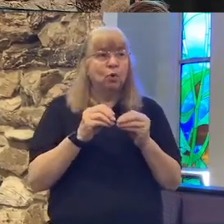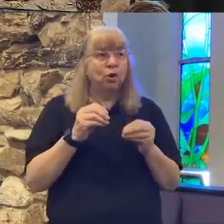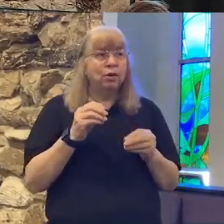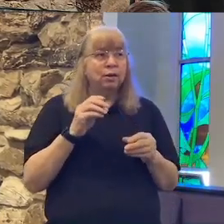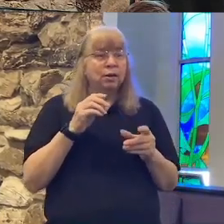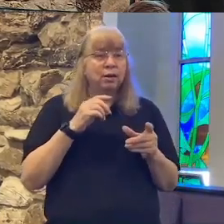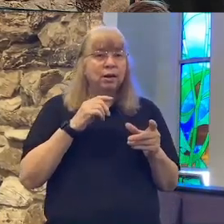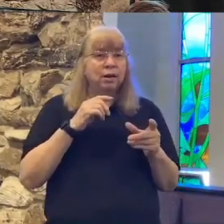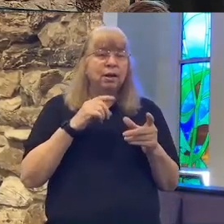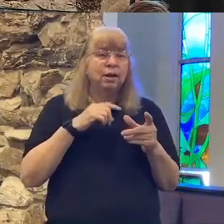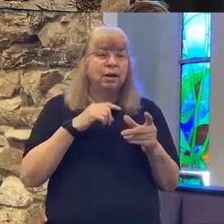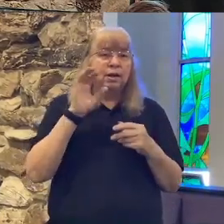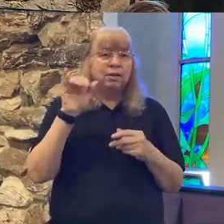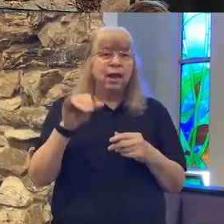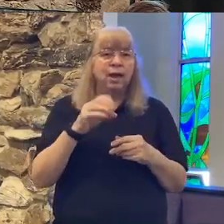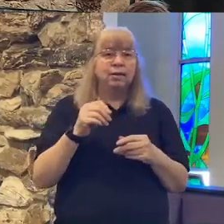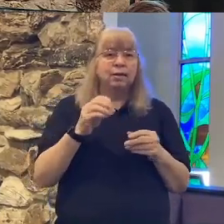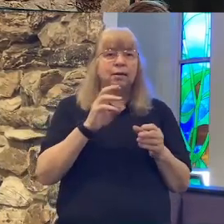The mission statement.